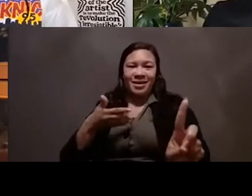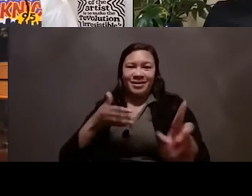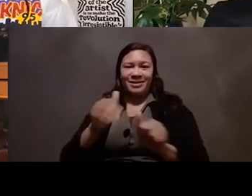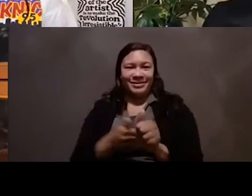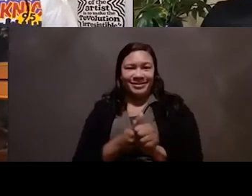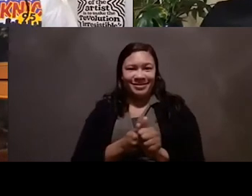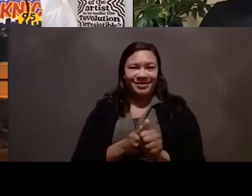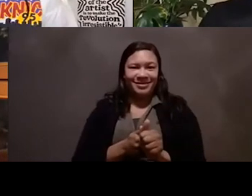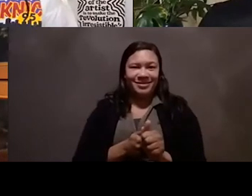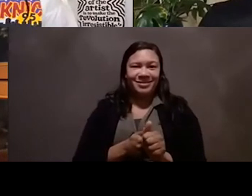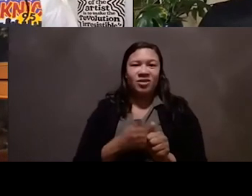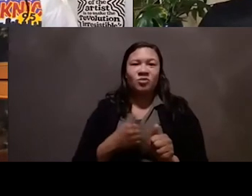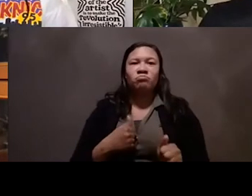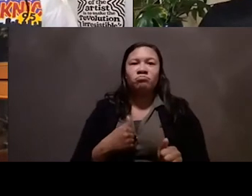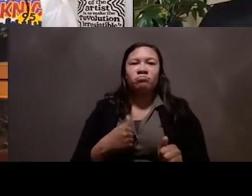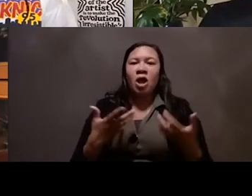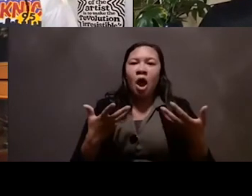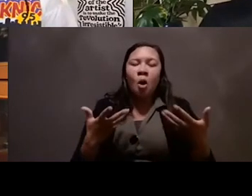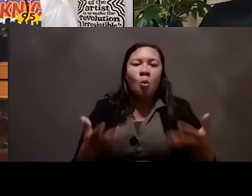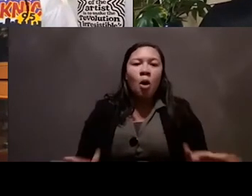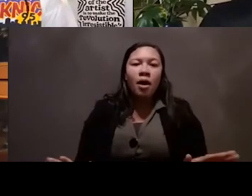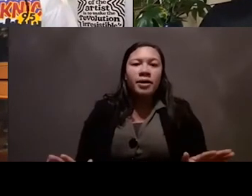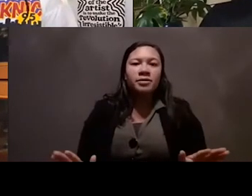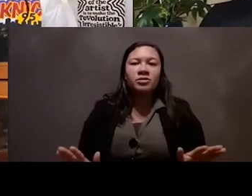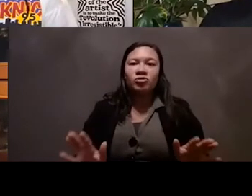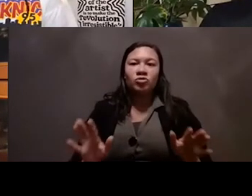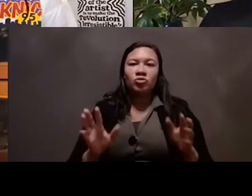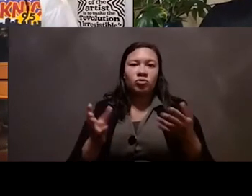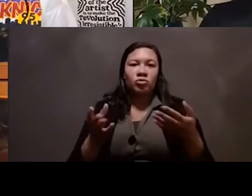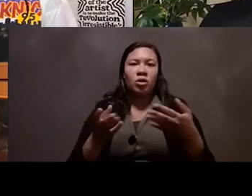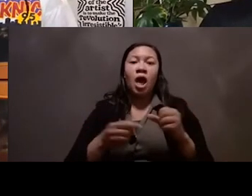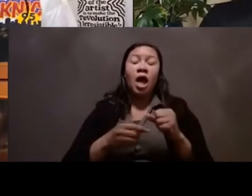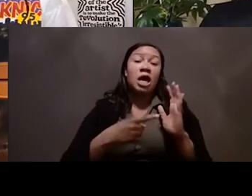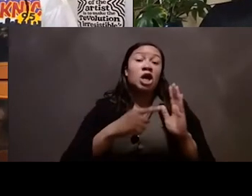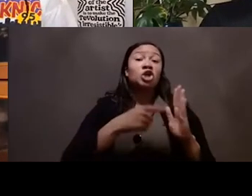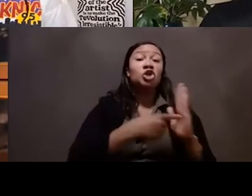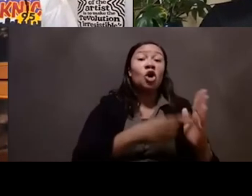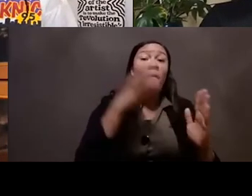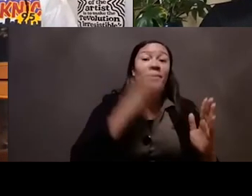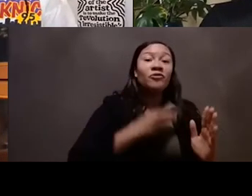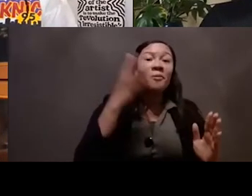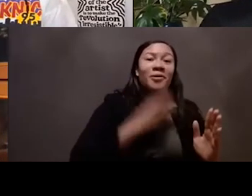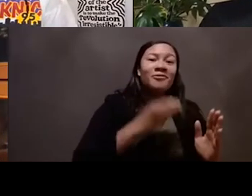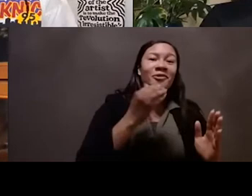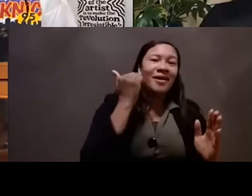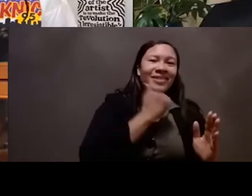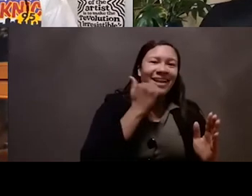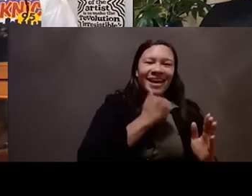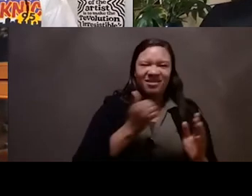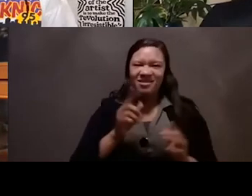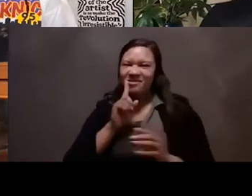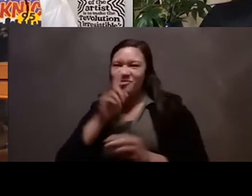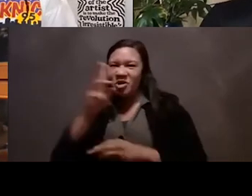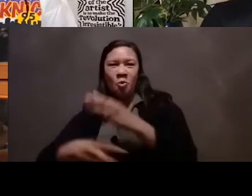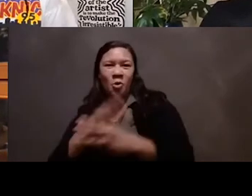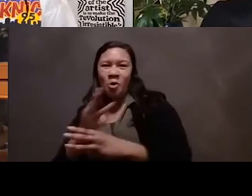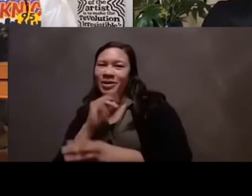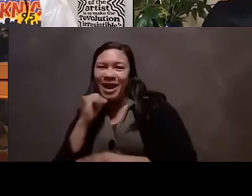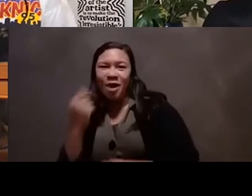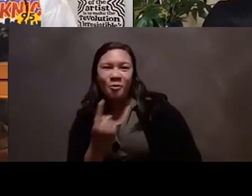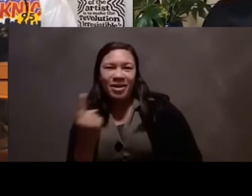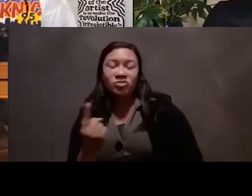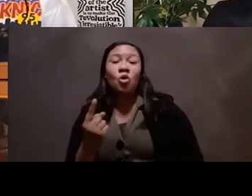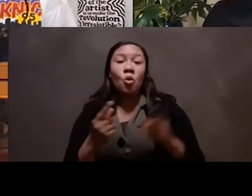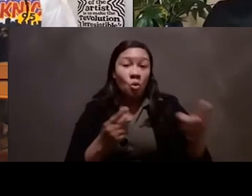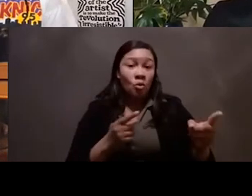of shadow real life with beauty, but it's like a way, an entry point, but not kind of the ending point, is